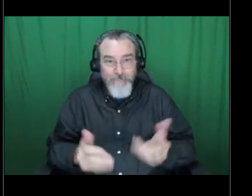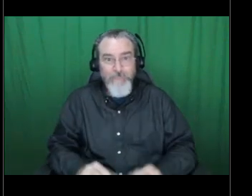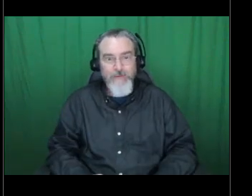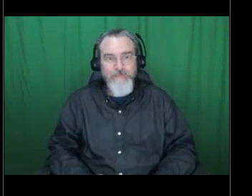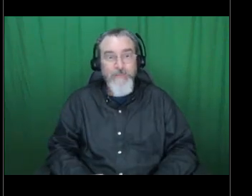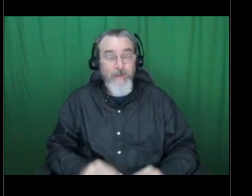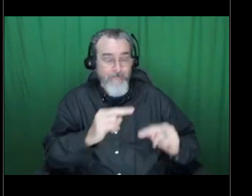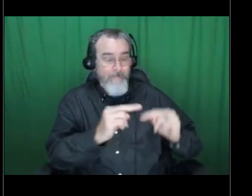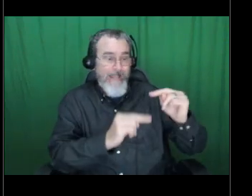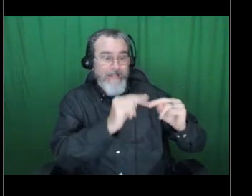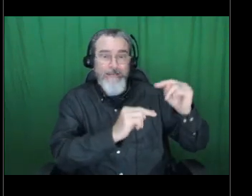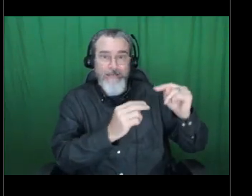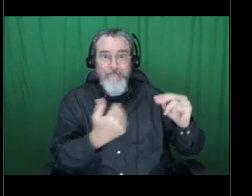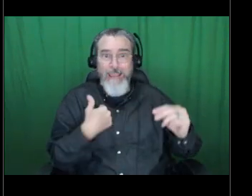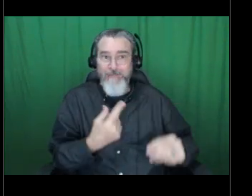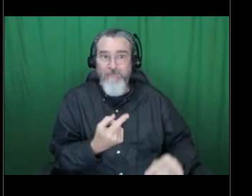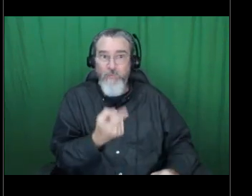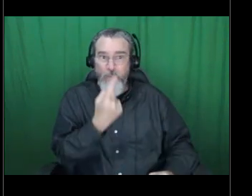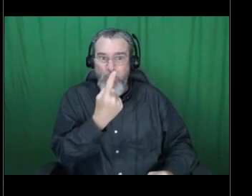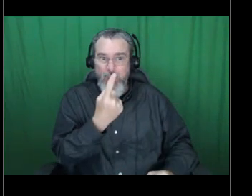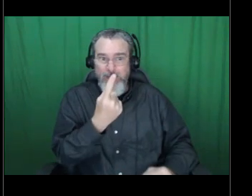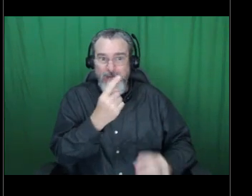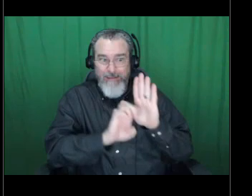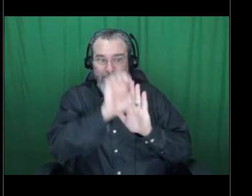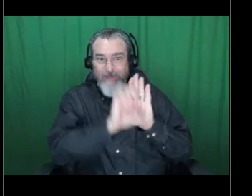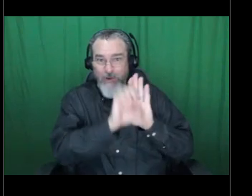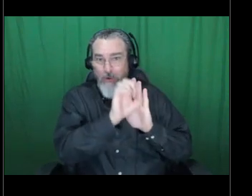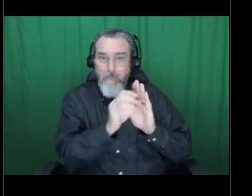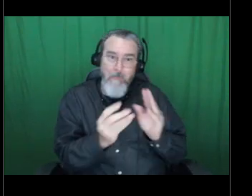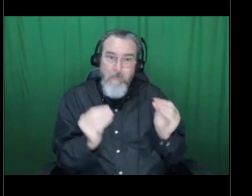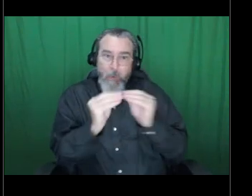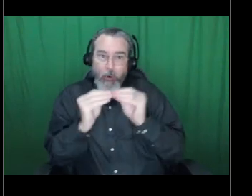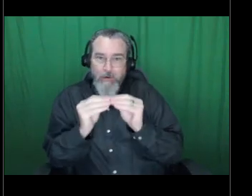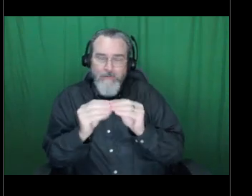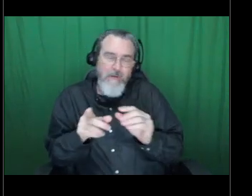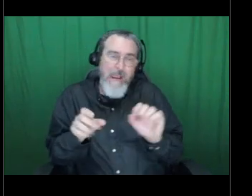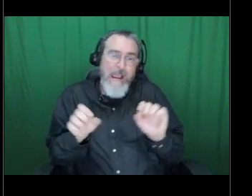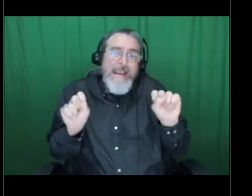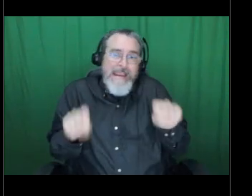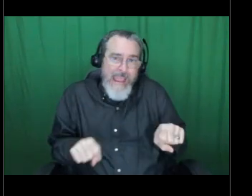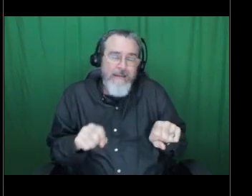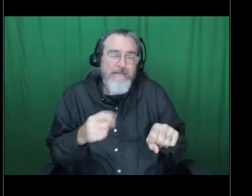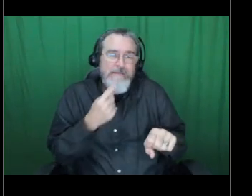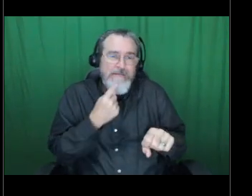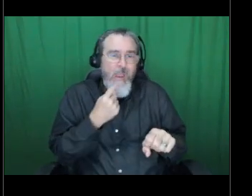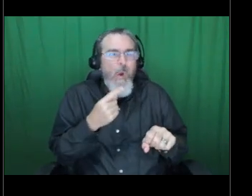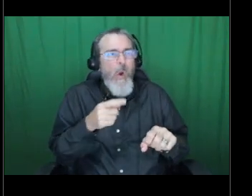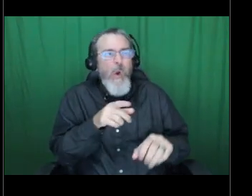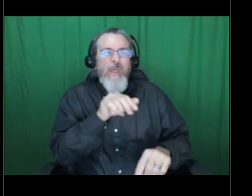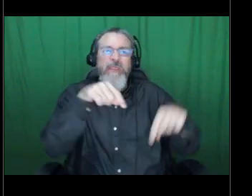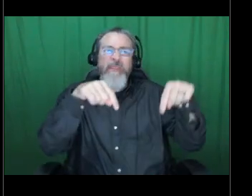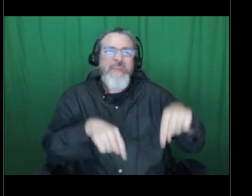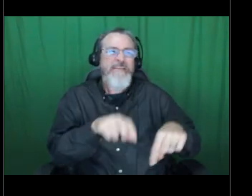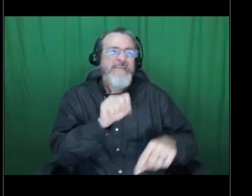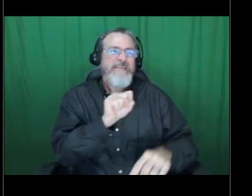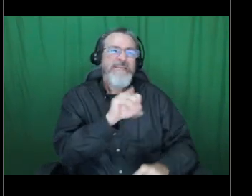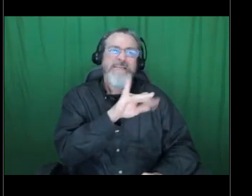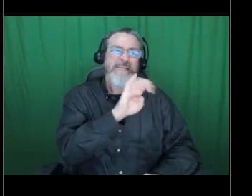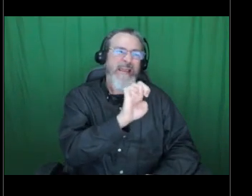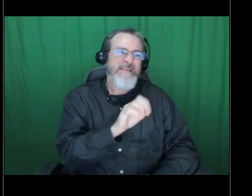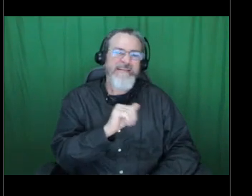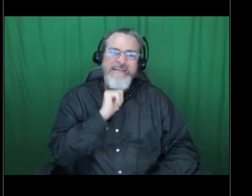or more elevators can claim site impracticality. And the first